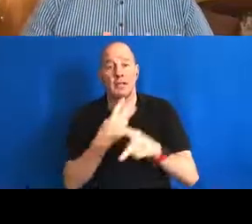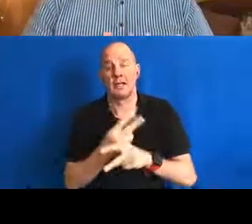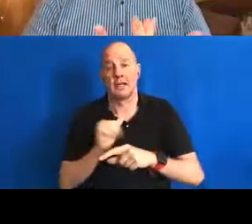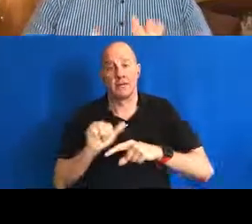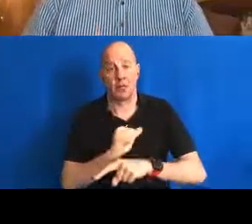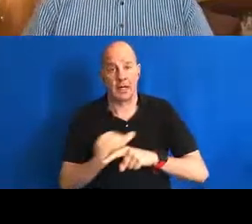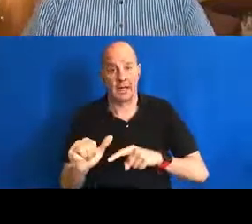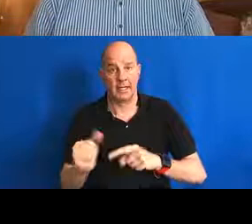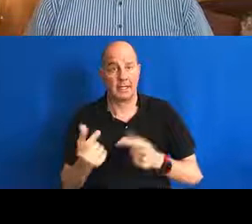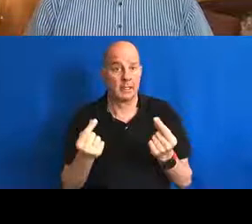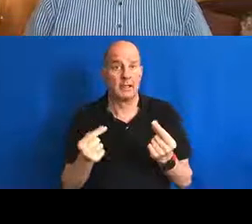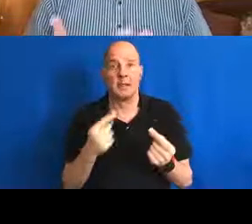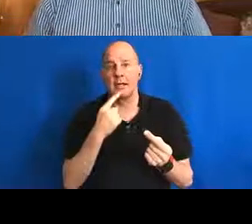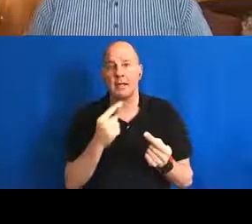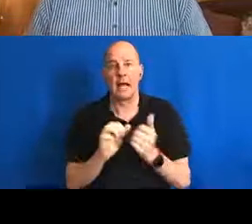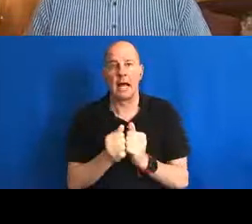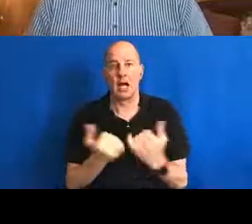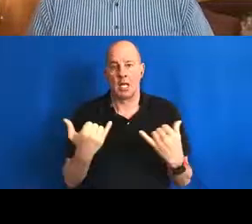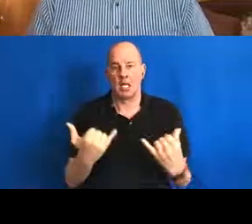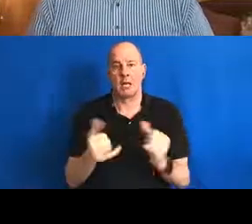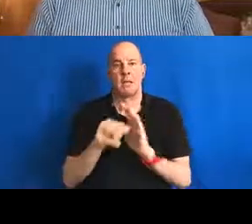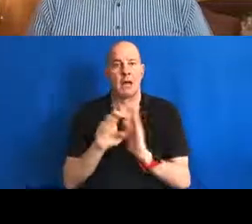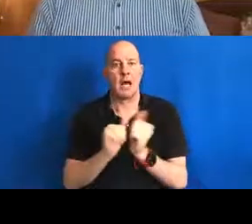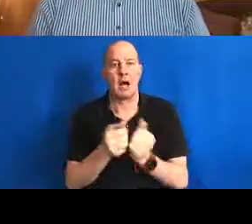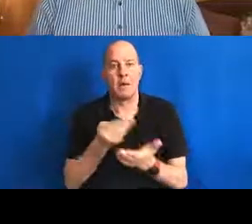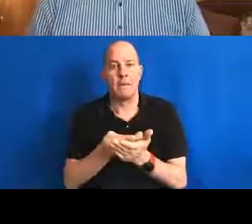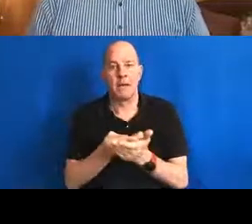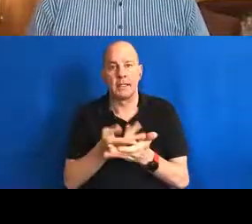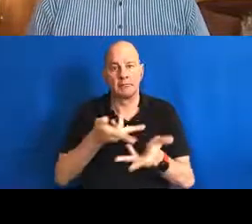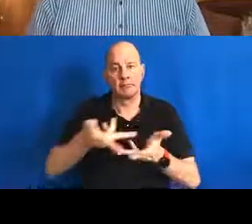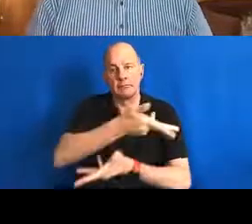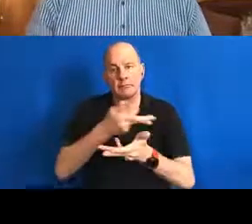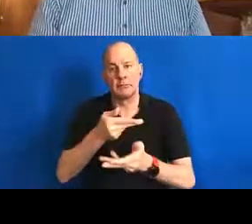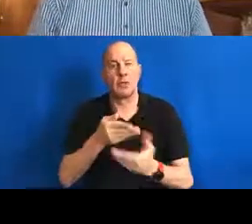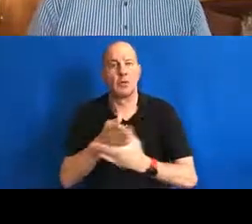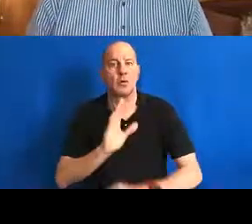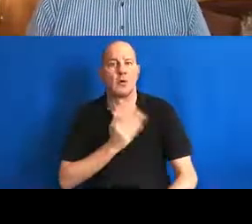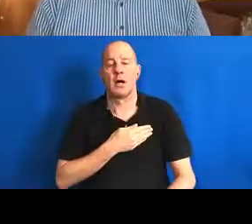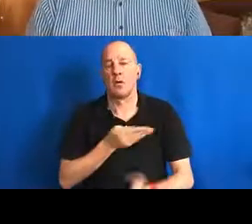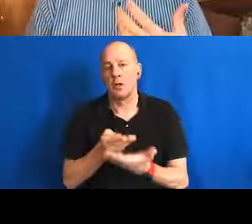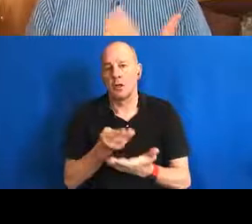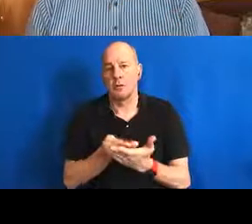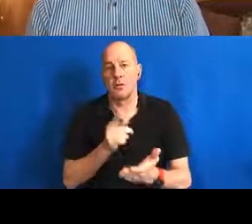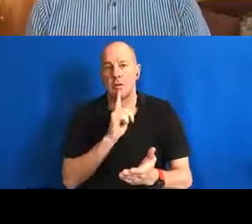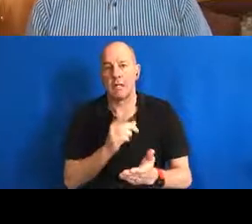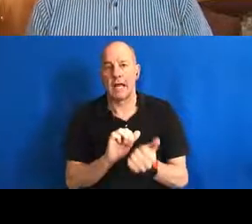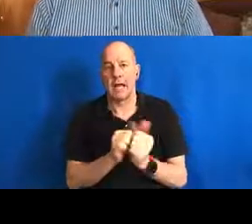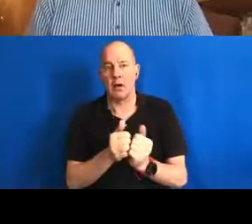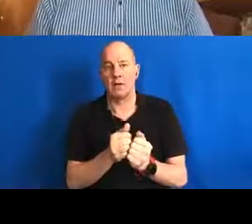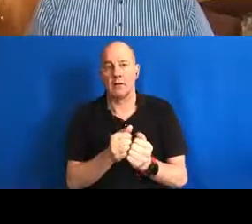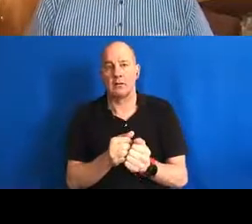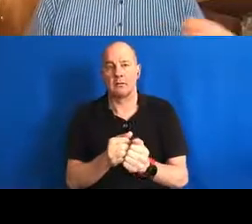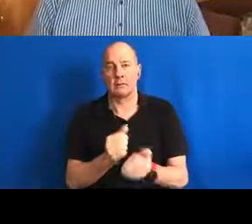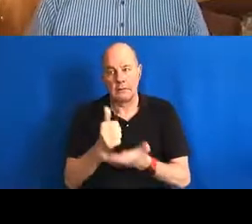how the existing models of how money flows through our economy serves particular communities and particular